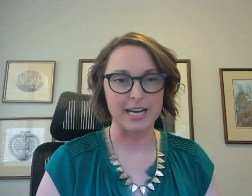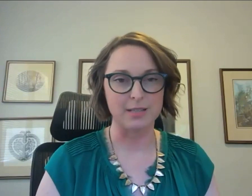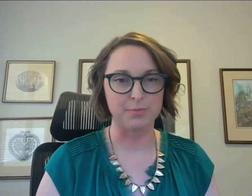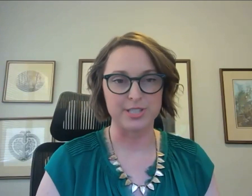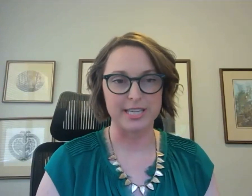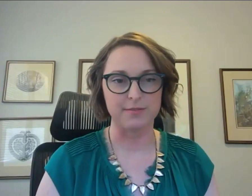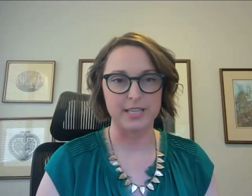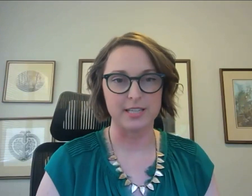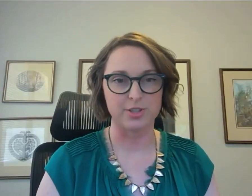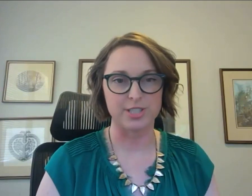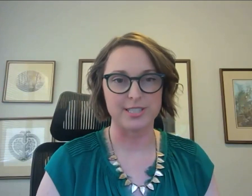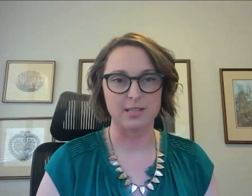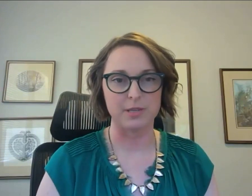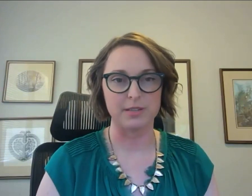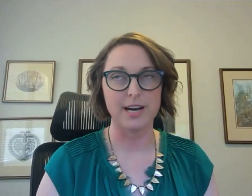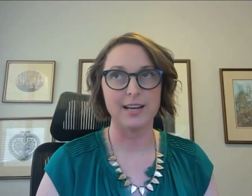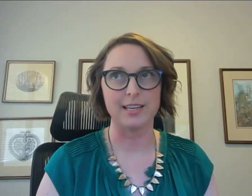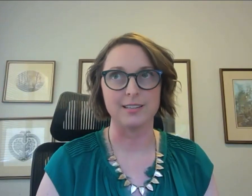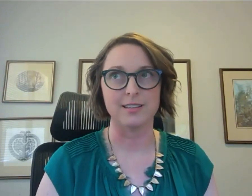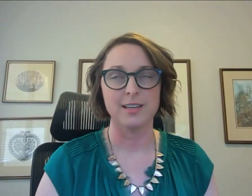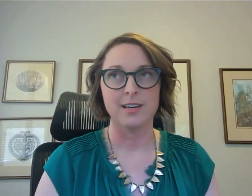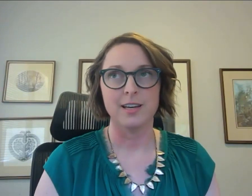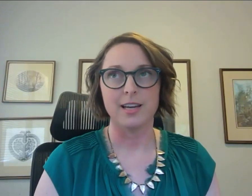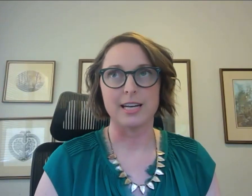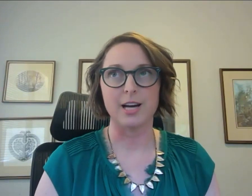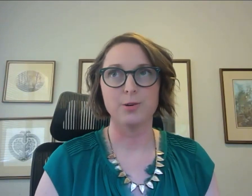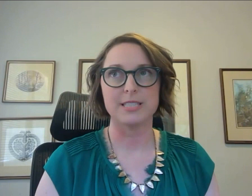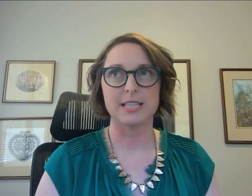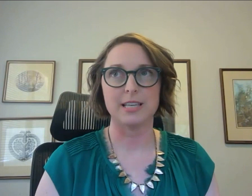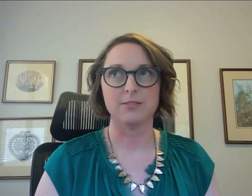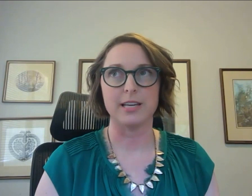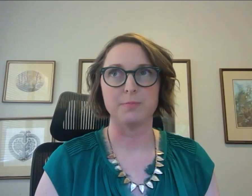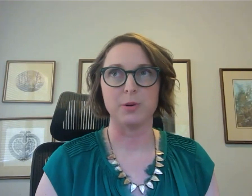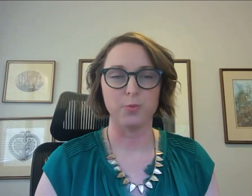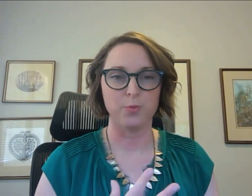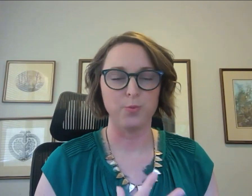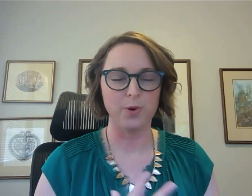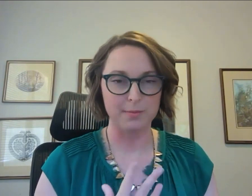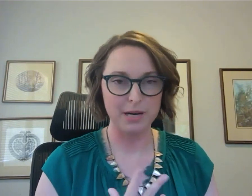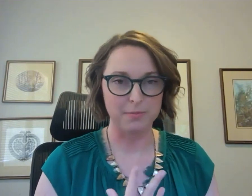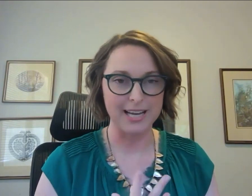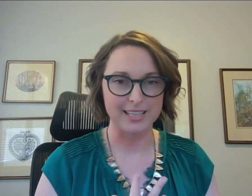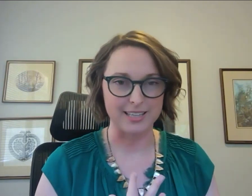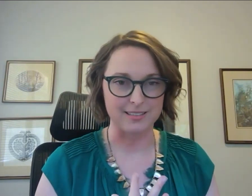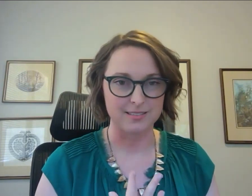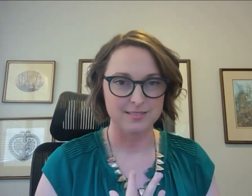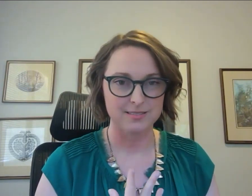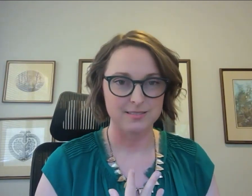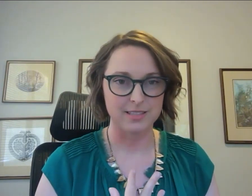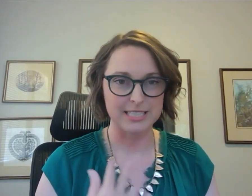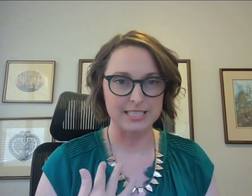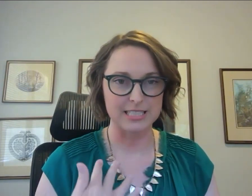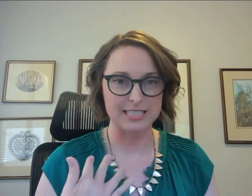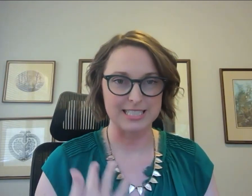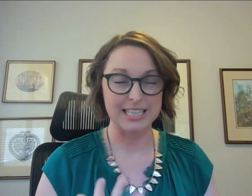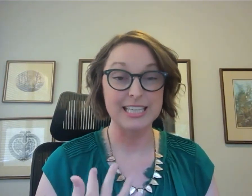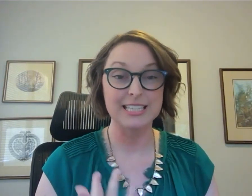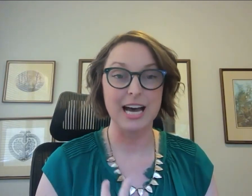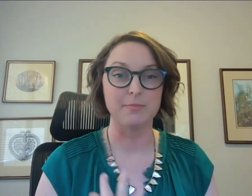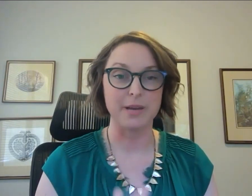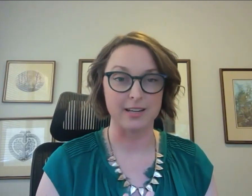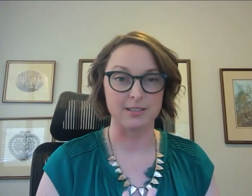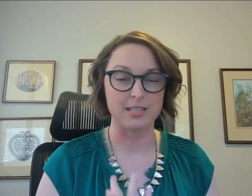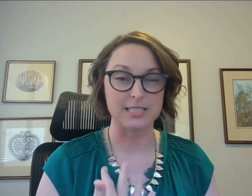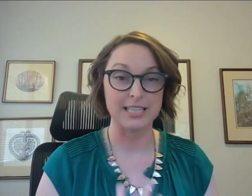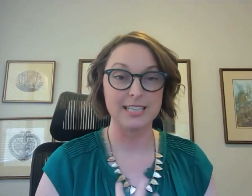98% or 99% of kids are just gonna be fine. And I always think but what about my kid? Does he